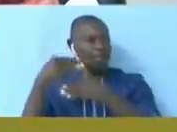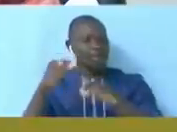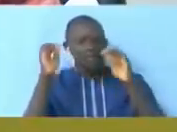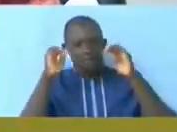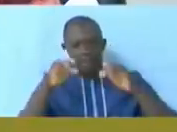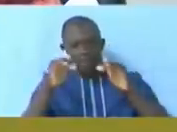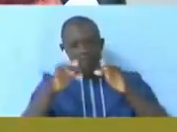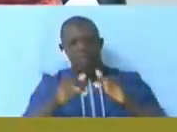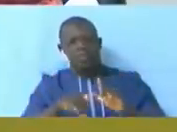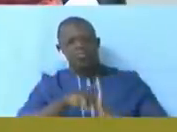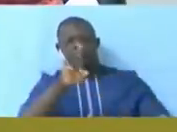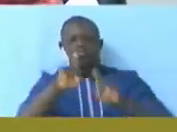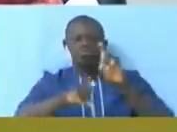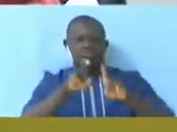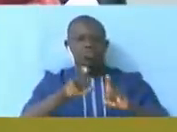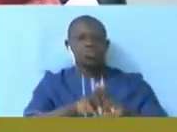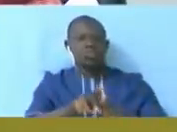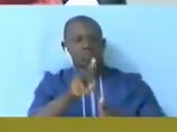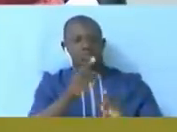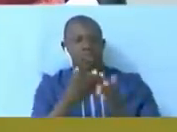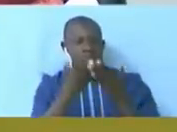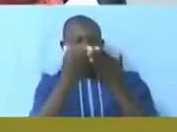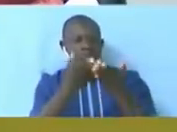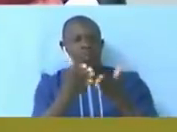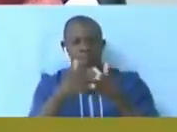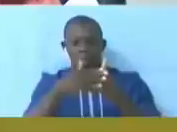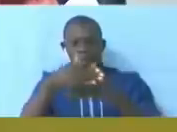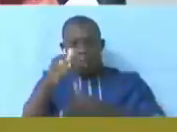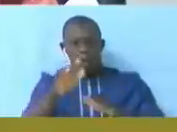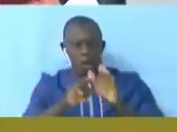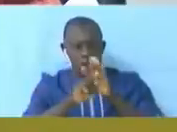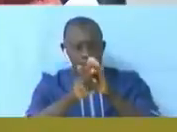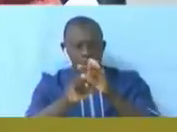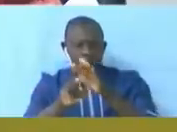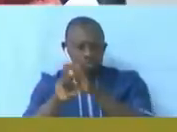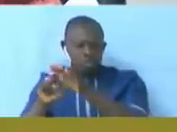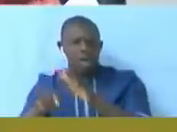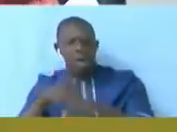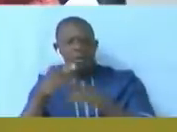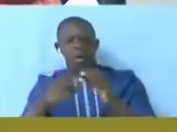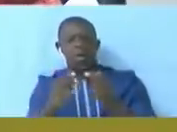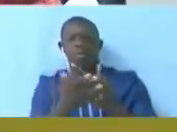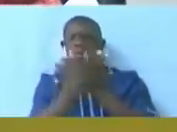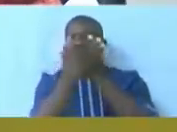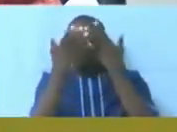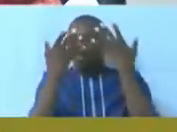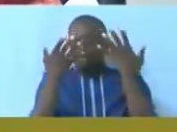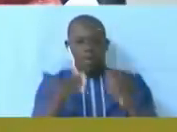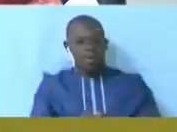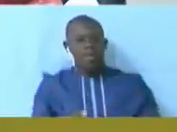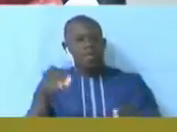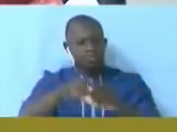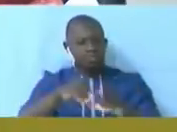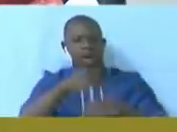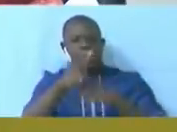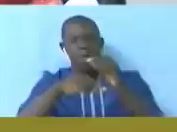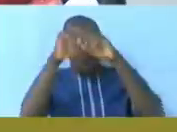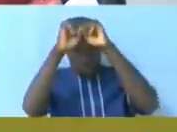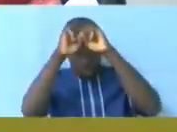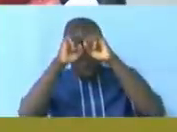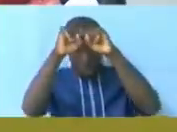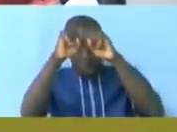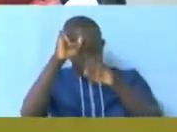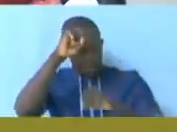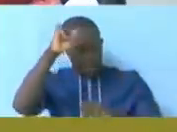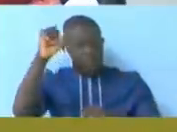session, you gave us some more examples of widespread executive interference into the judicial process.